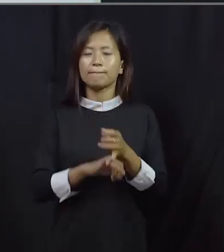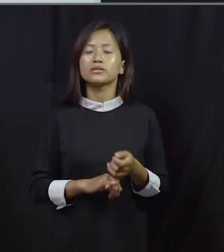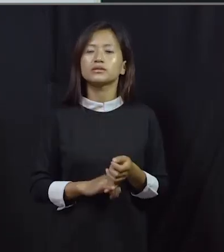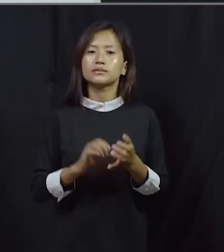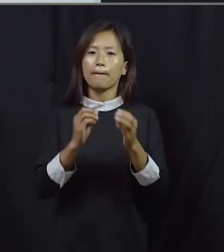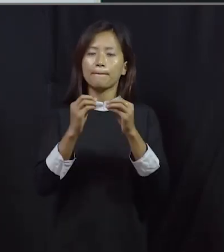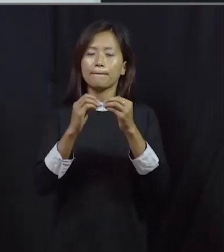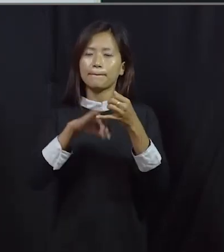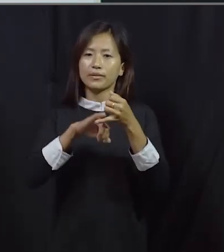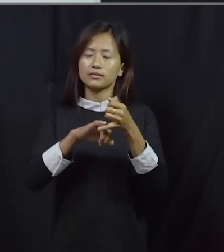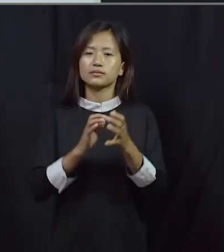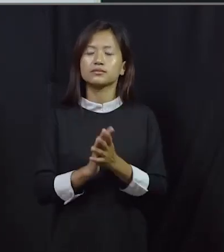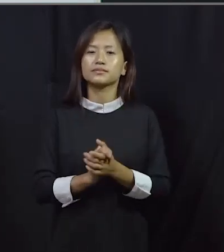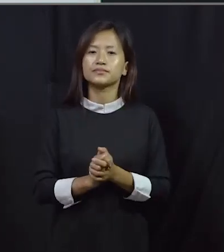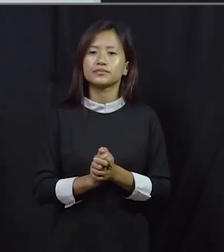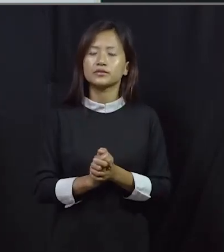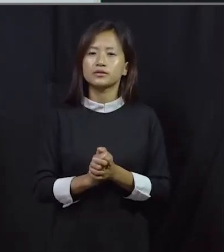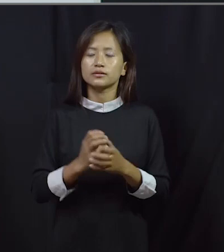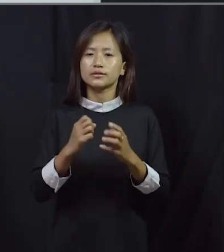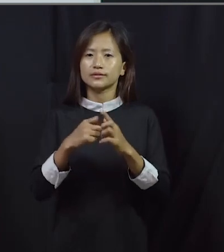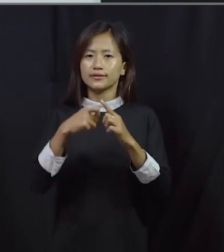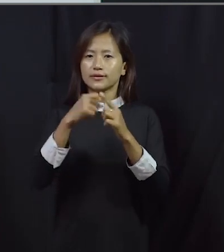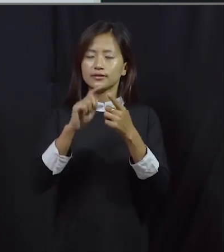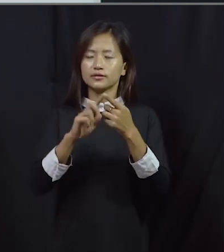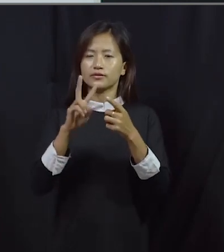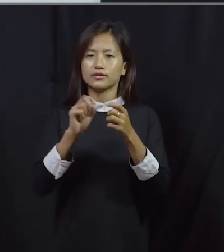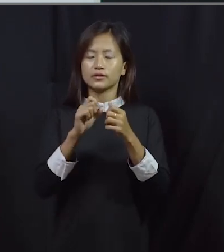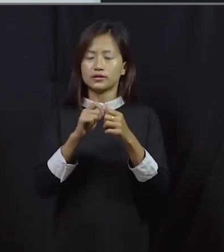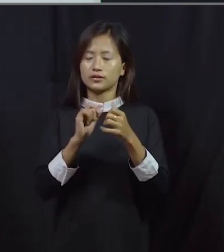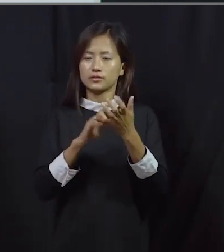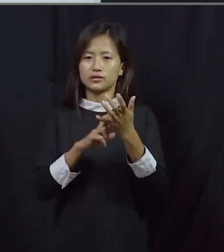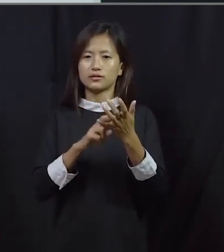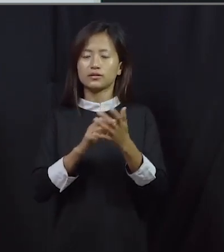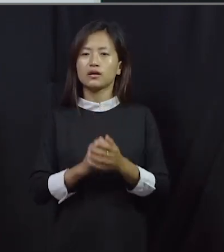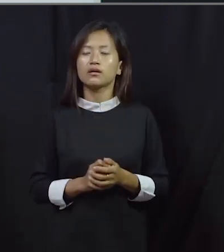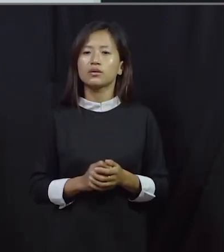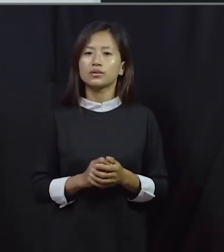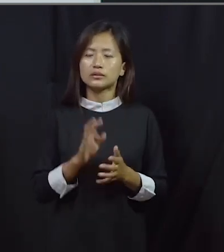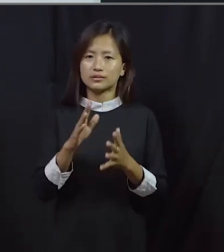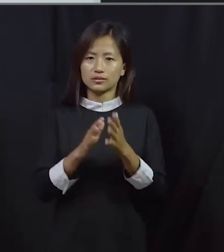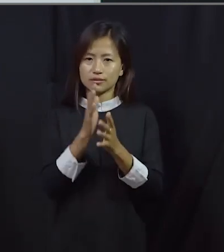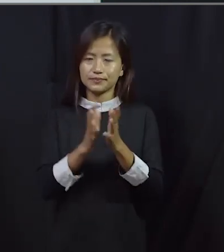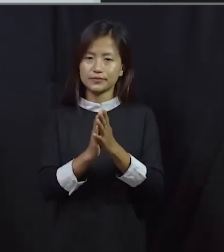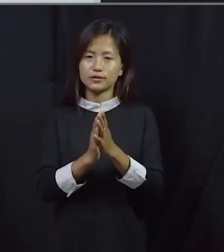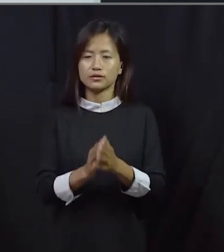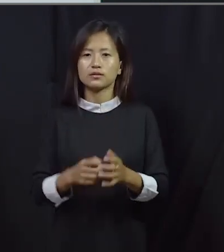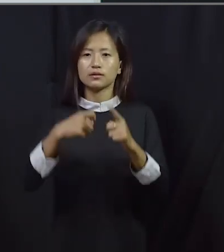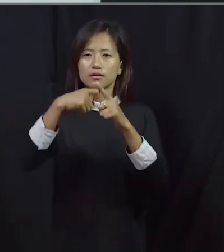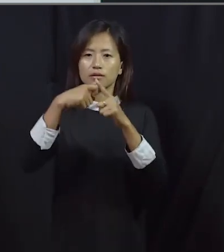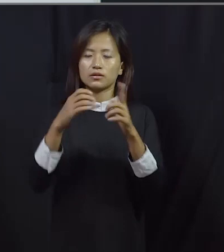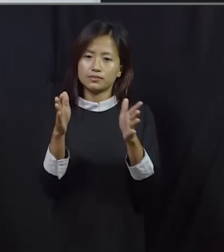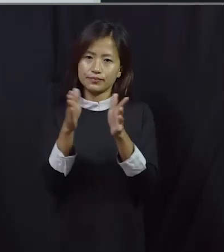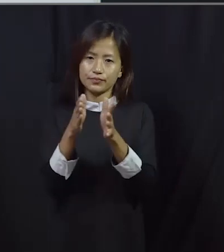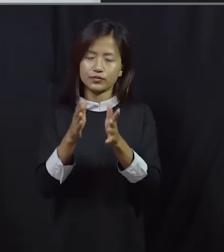Kelvin. K-E-L-V-I-N. Kelvin. And its symbol is K. K Kelvin is the name of scientist, so